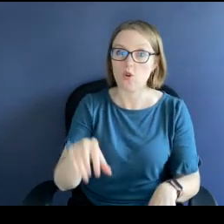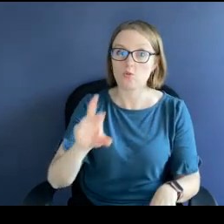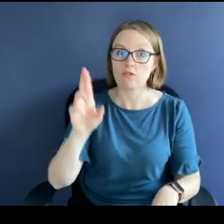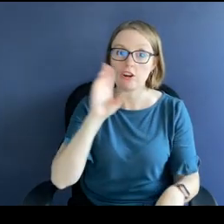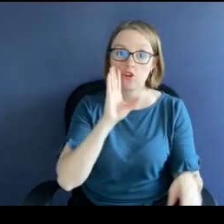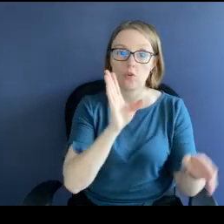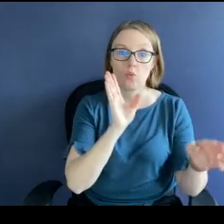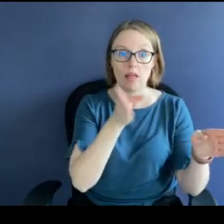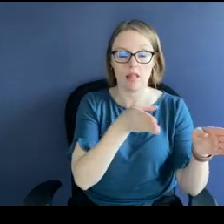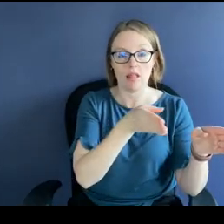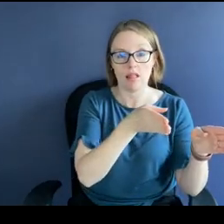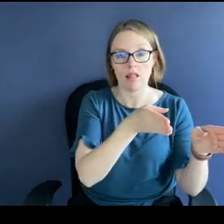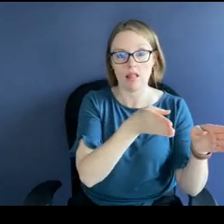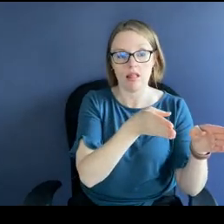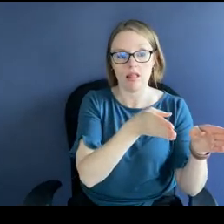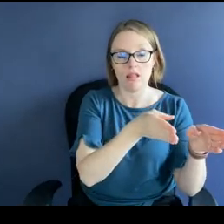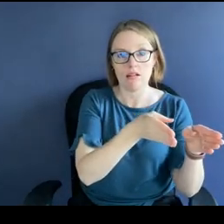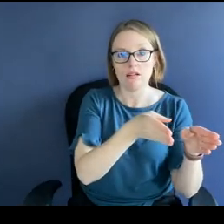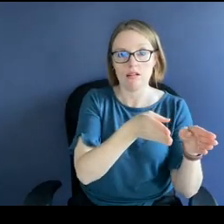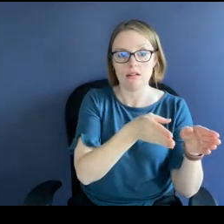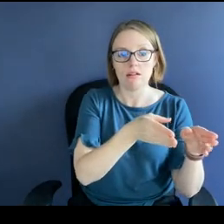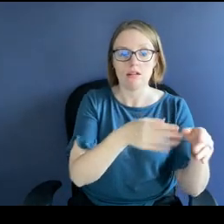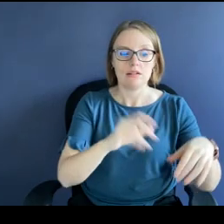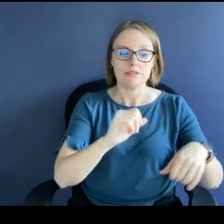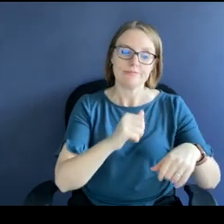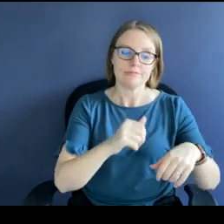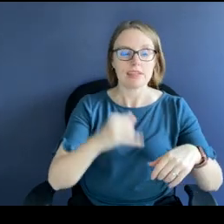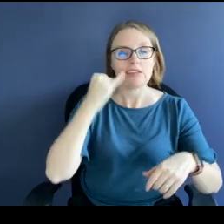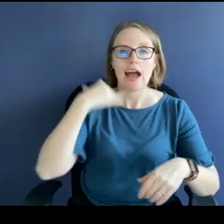inches beyond cabinet faces.